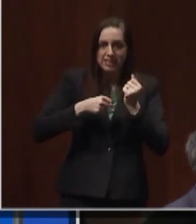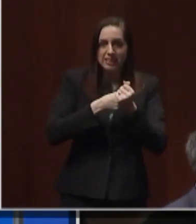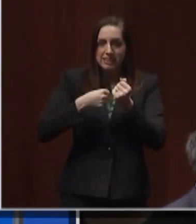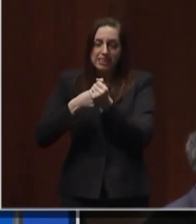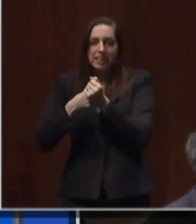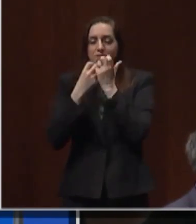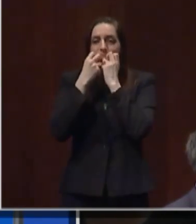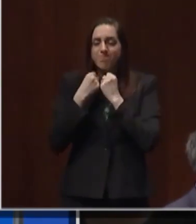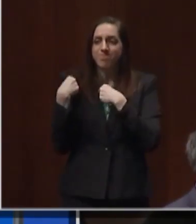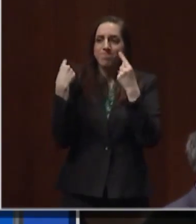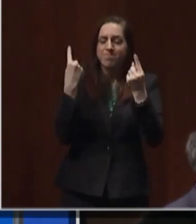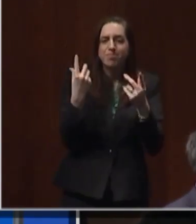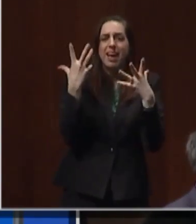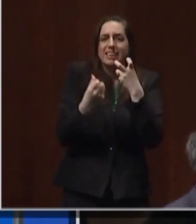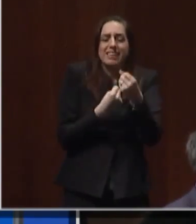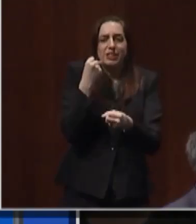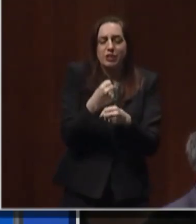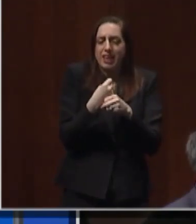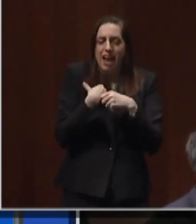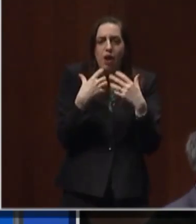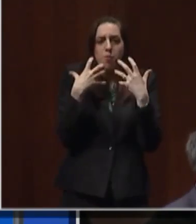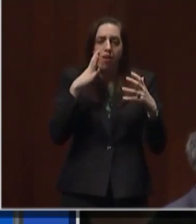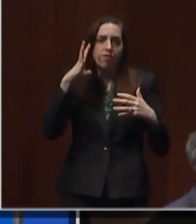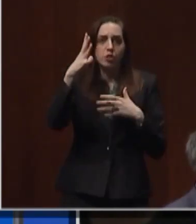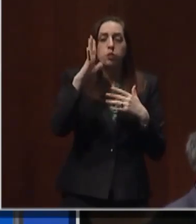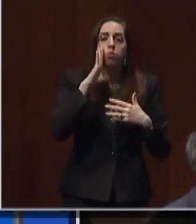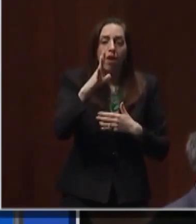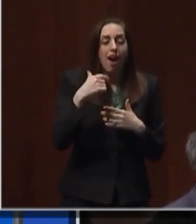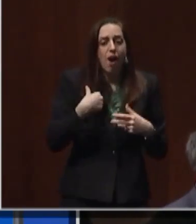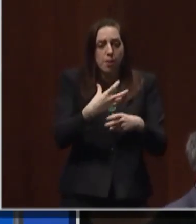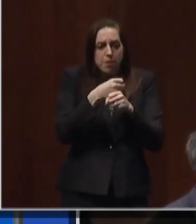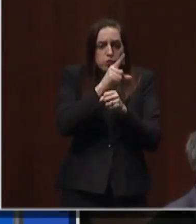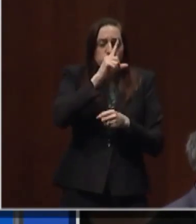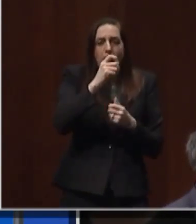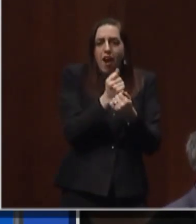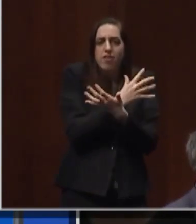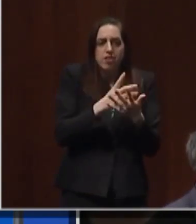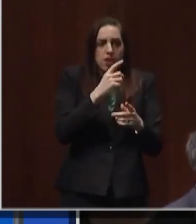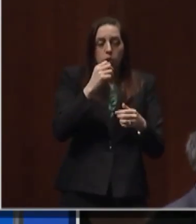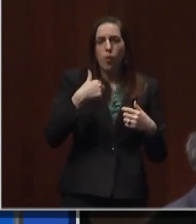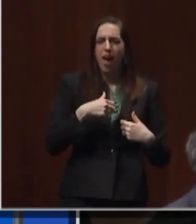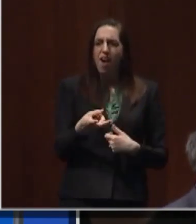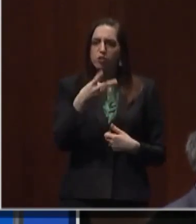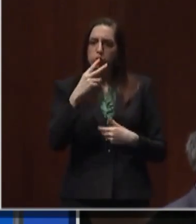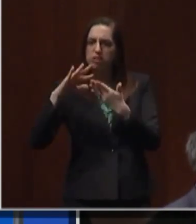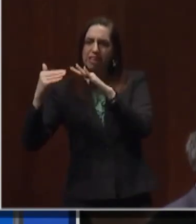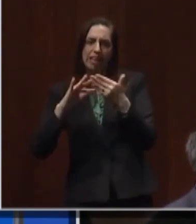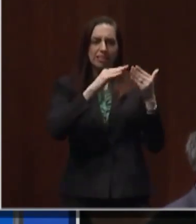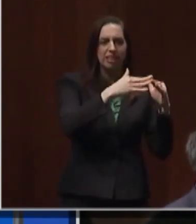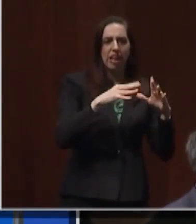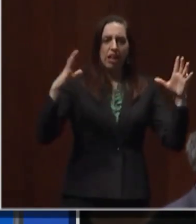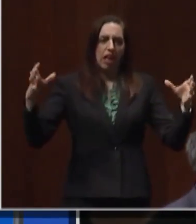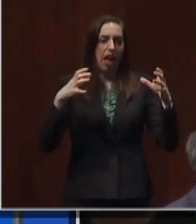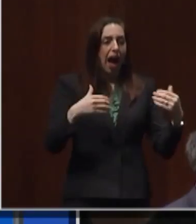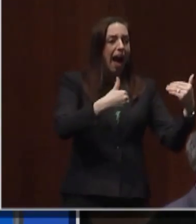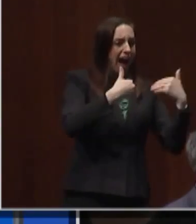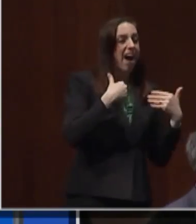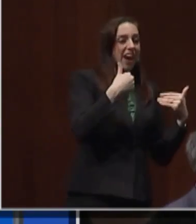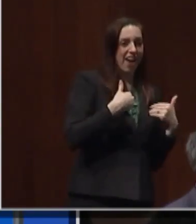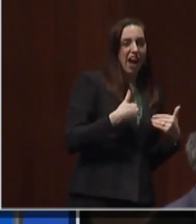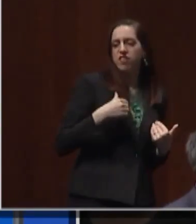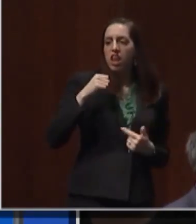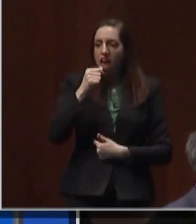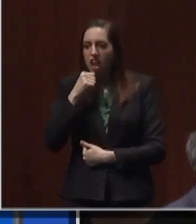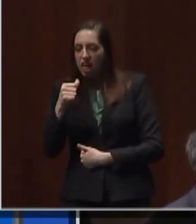years and years. I am committed to making sure that we do not have two cities in one, of haves and have-nots. We are